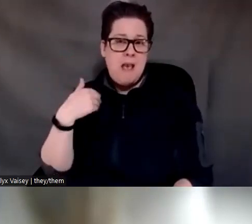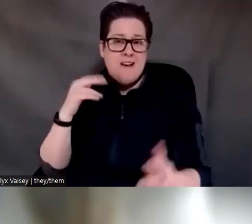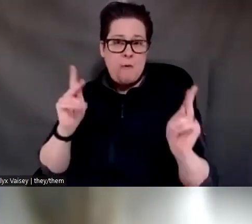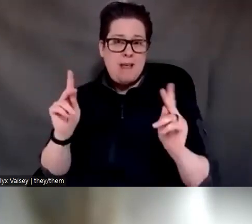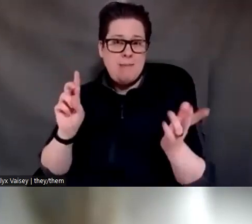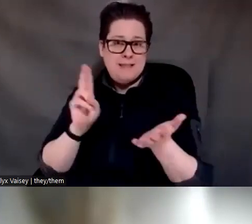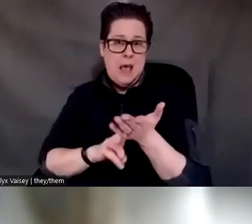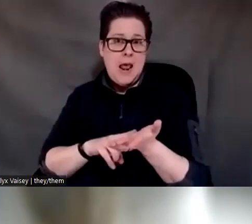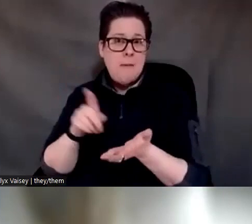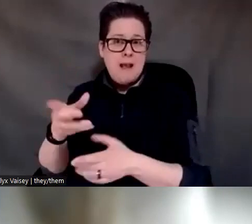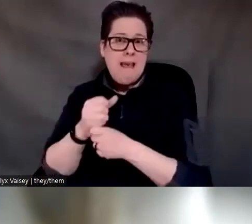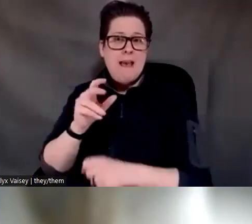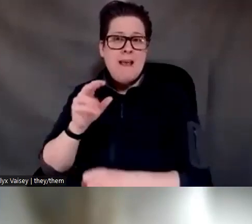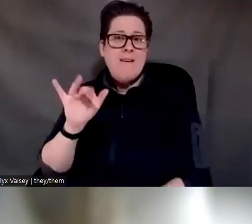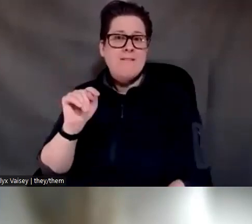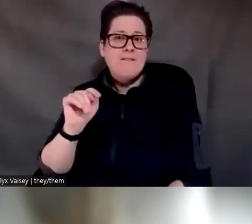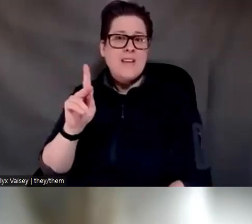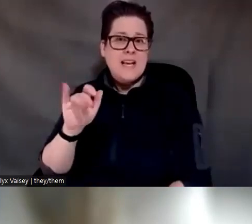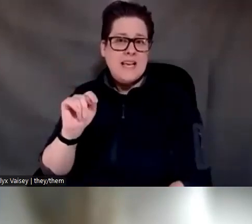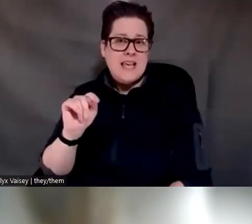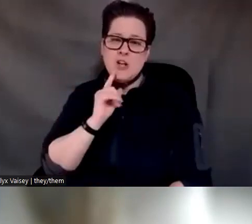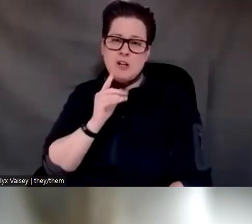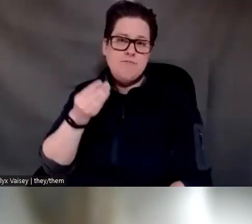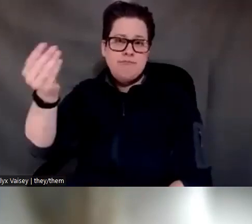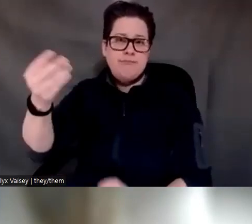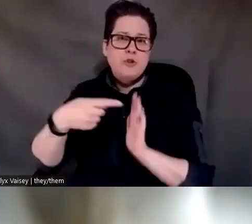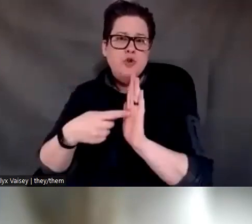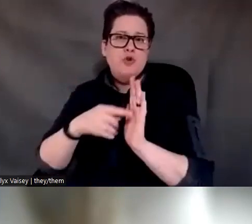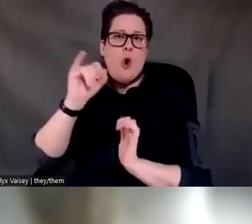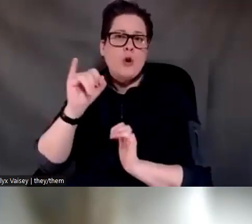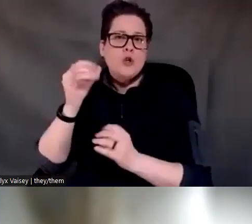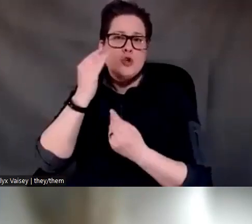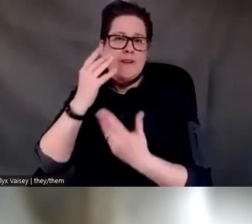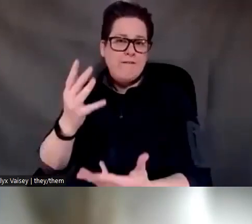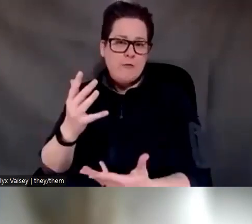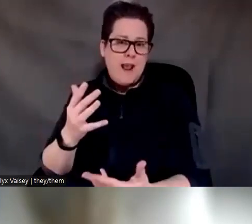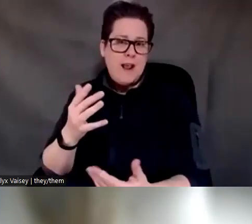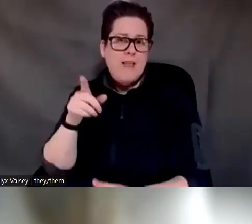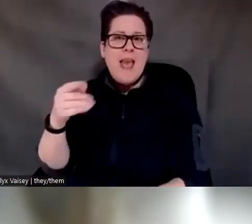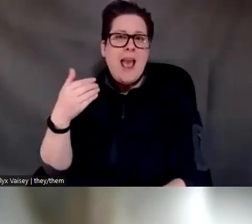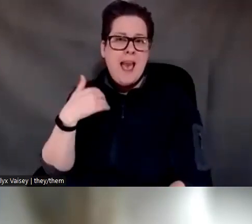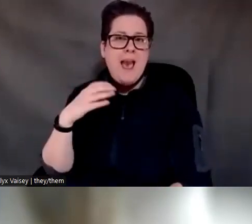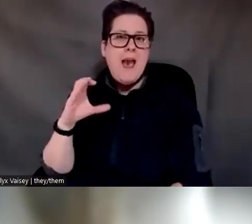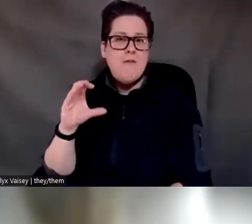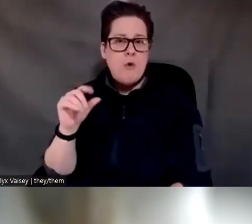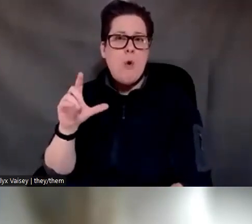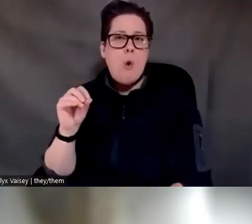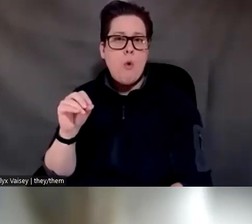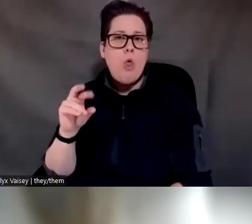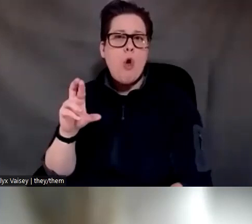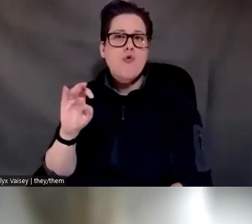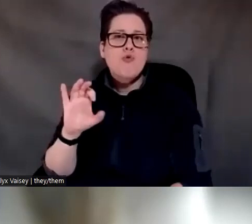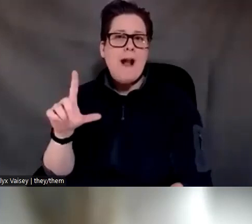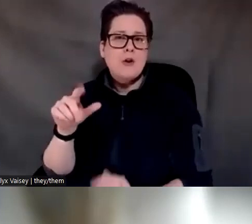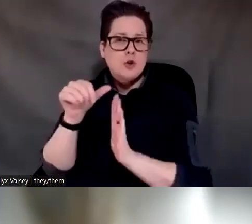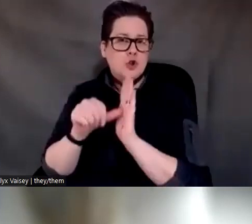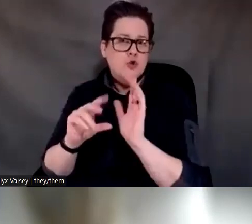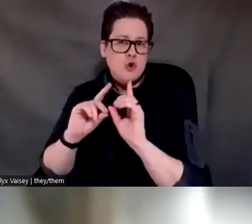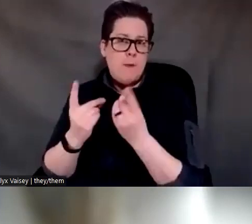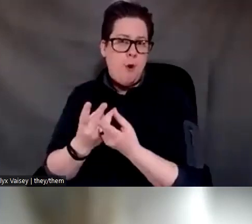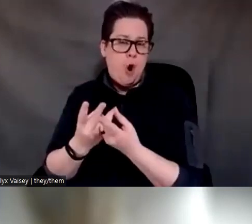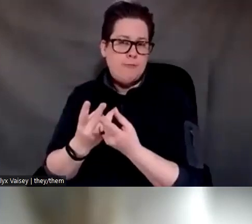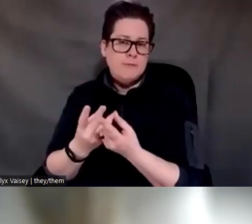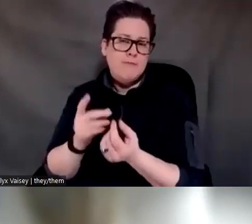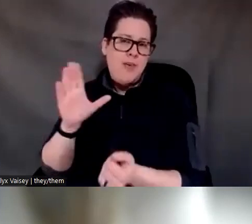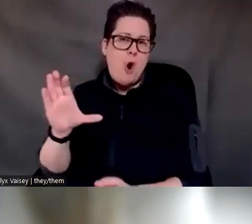their FIT kit and provide their insurance information directly with their colorectal surgery department and the